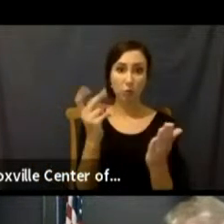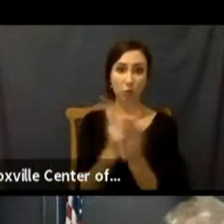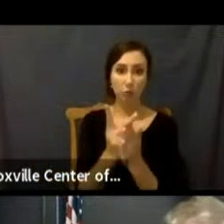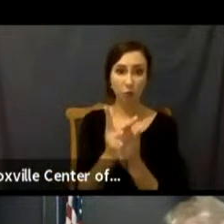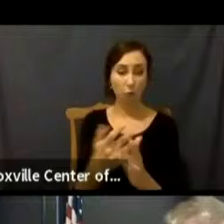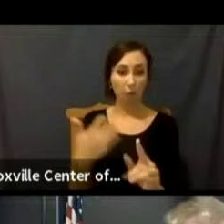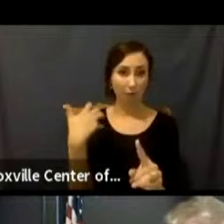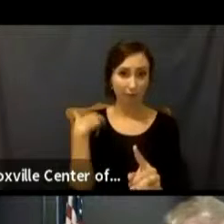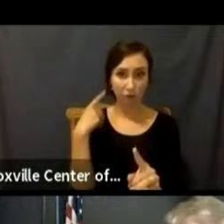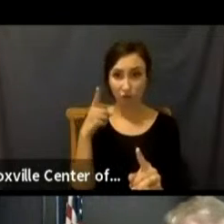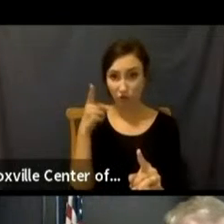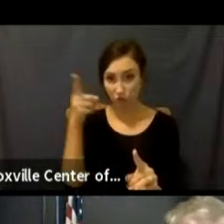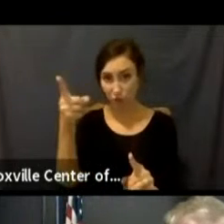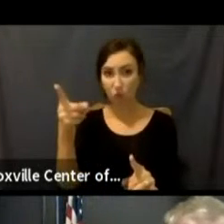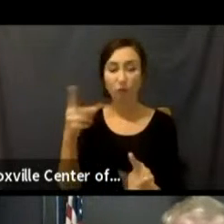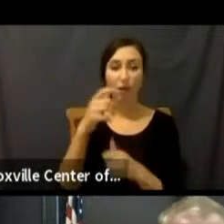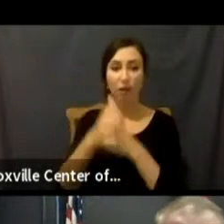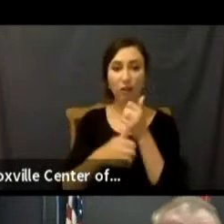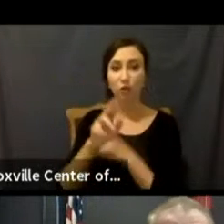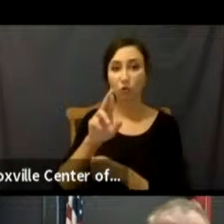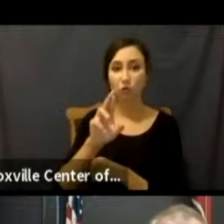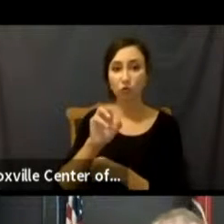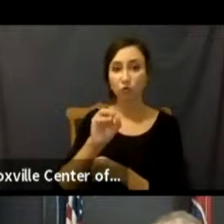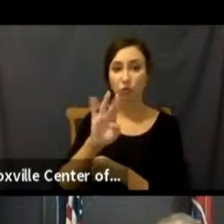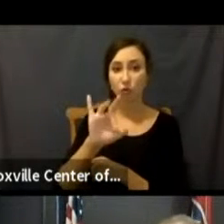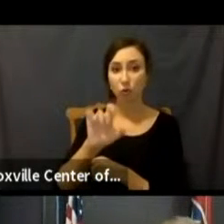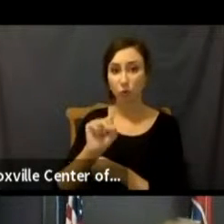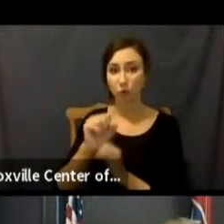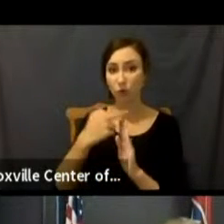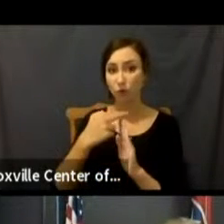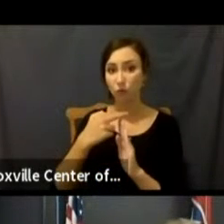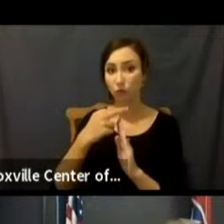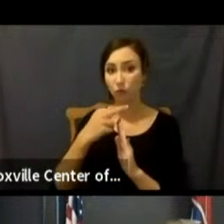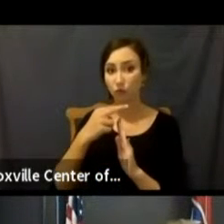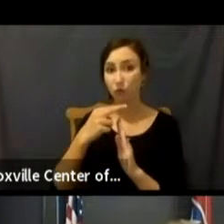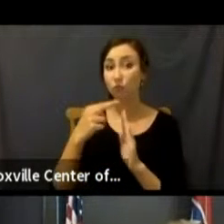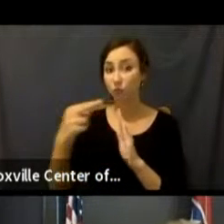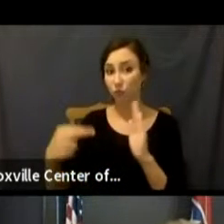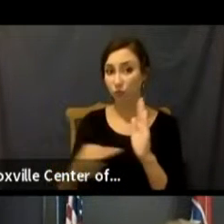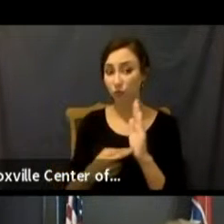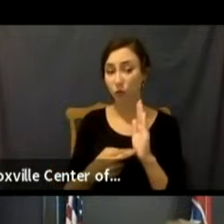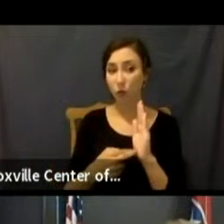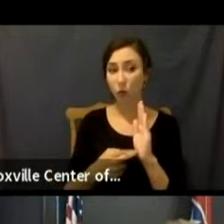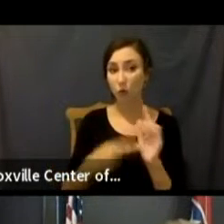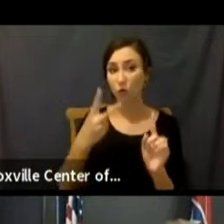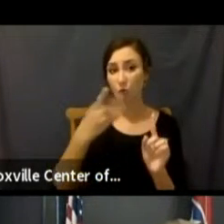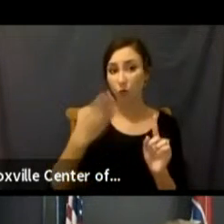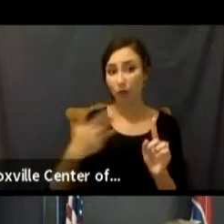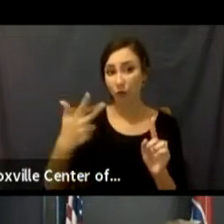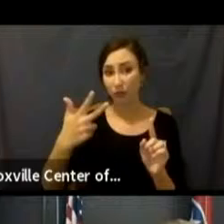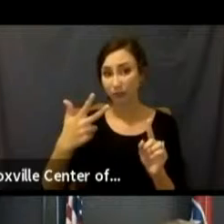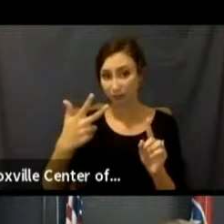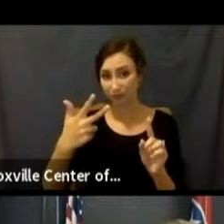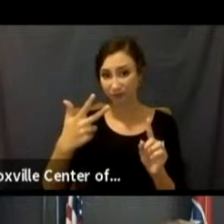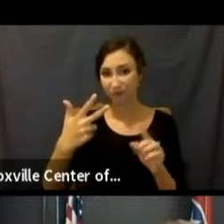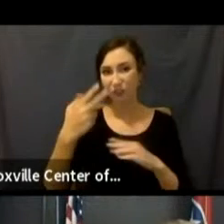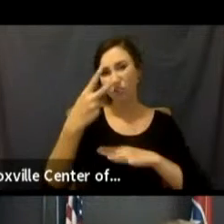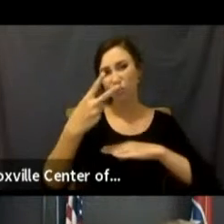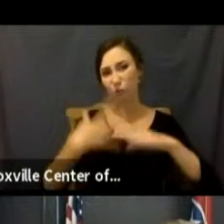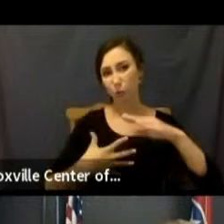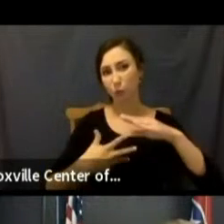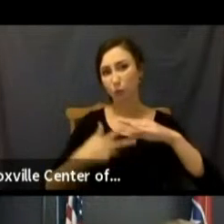you. Under Robert's rules, two-thirds vote is necessary to add items to the